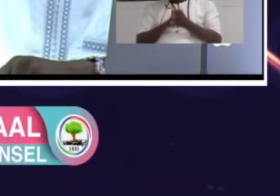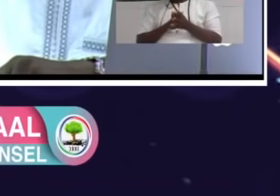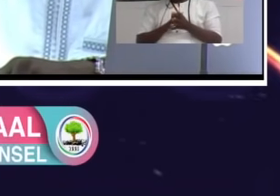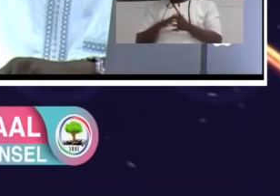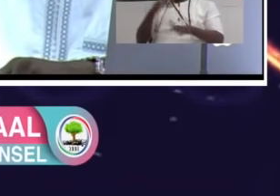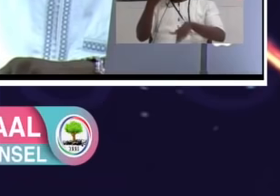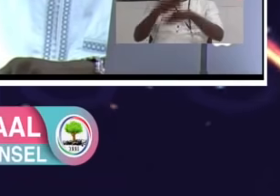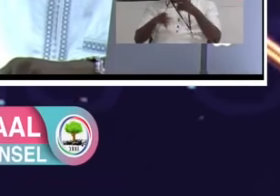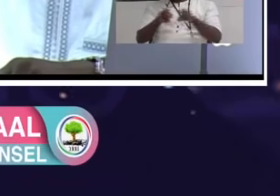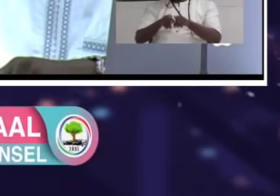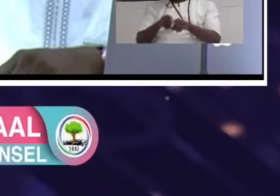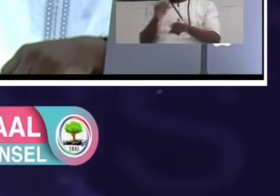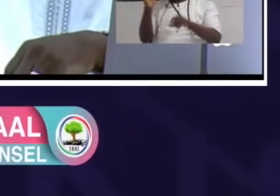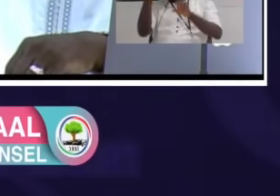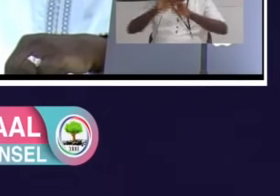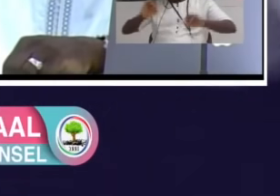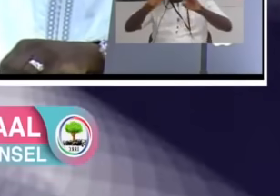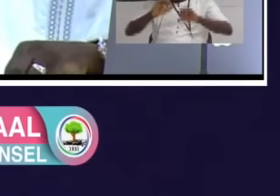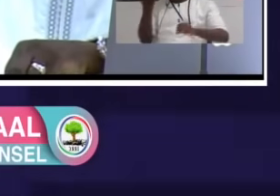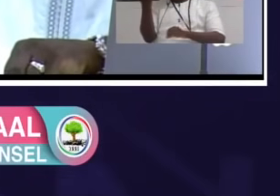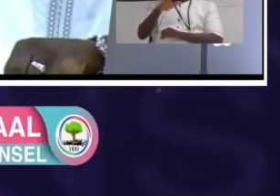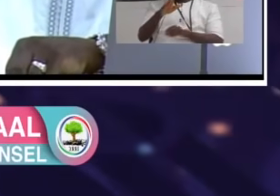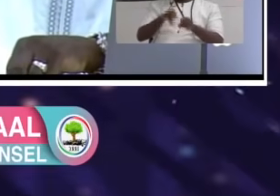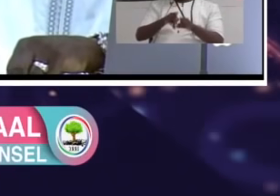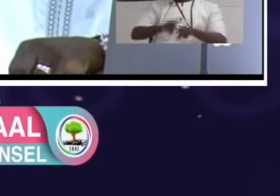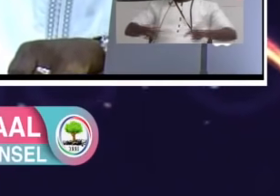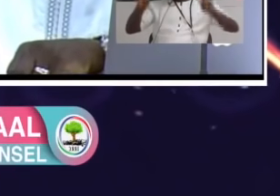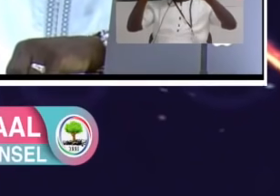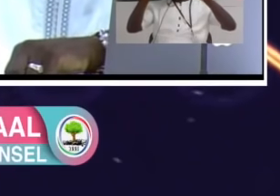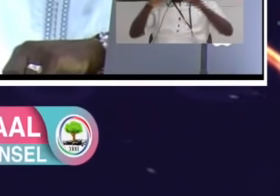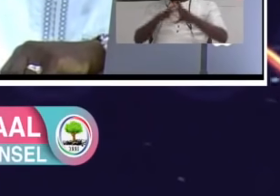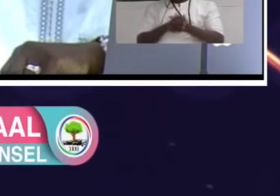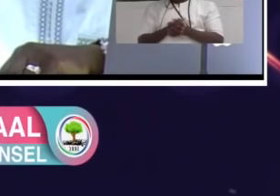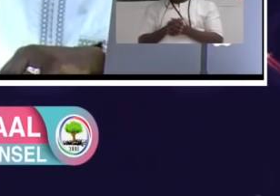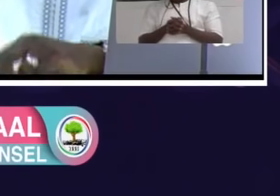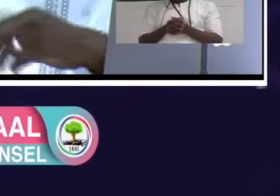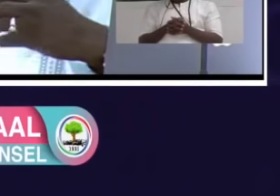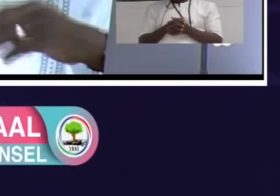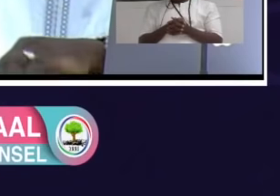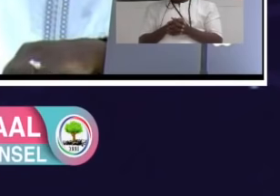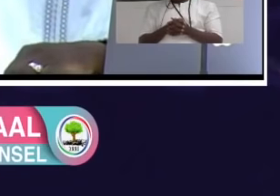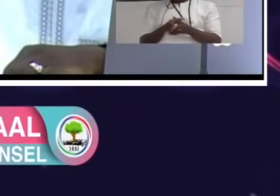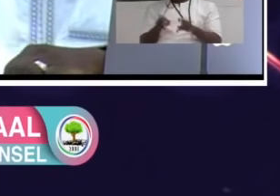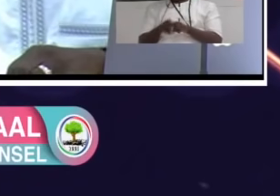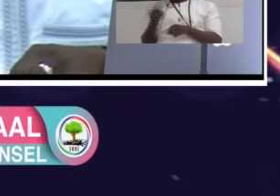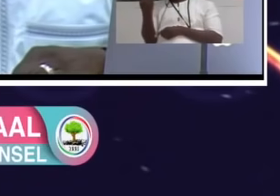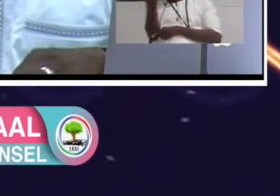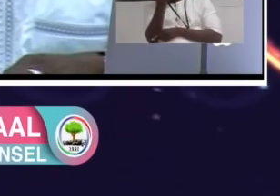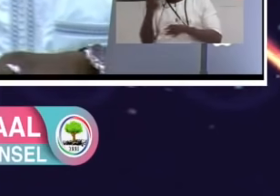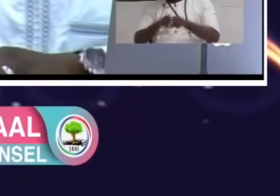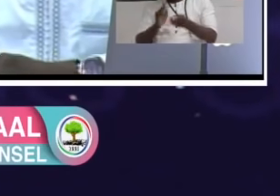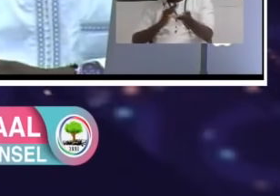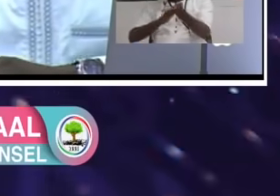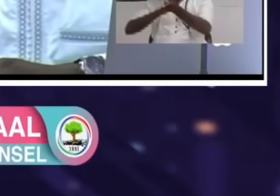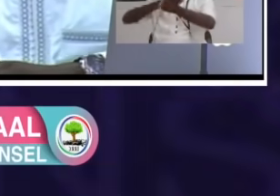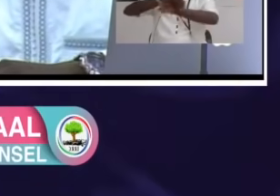jotuma ben farin ci Yaya Jame. I did not receive any coin from Yaya Jame. And this ana, sorry ana lay comme toboski ni suñ